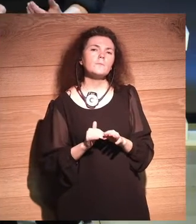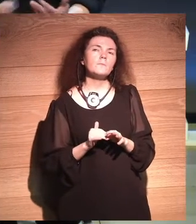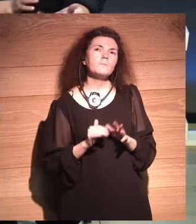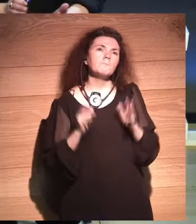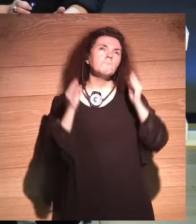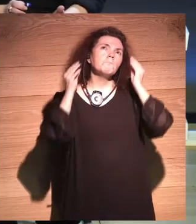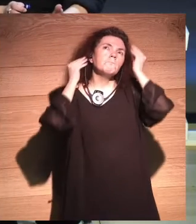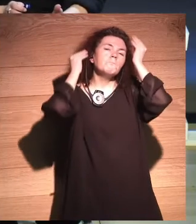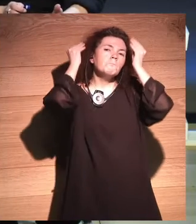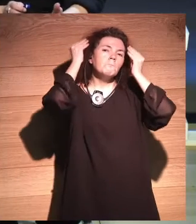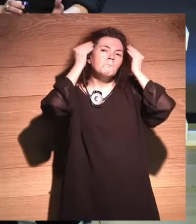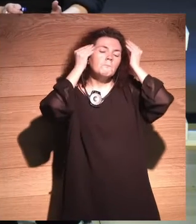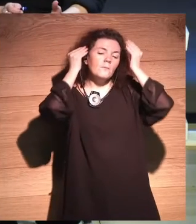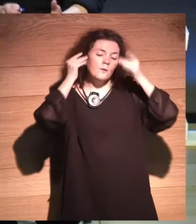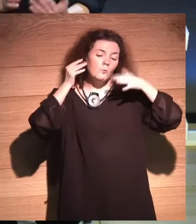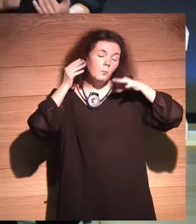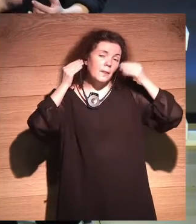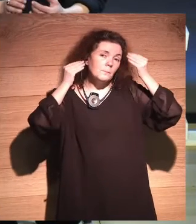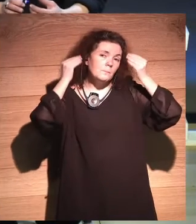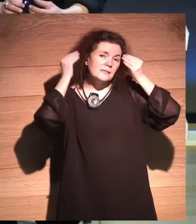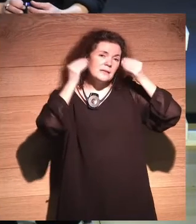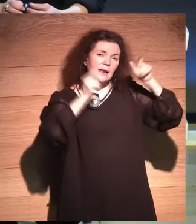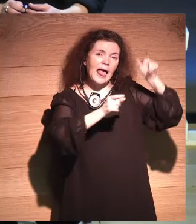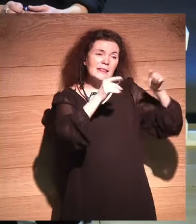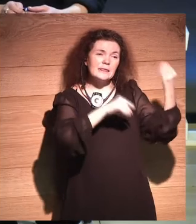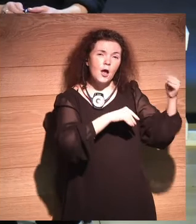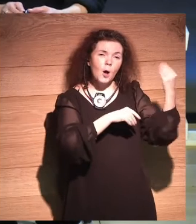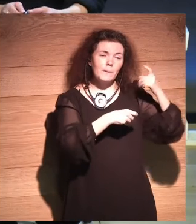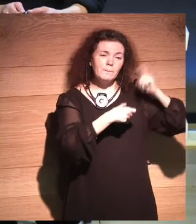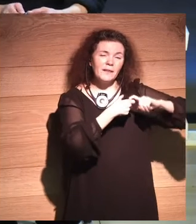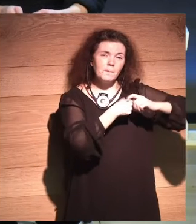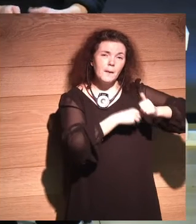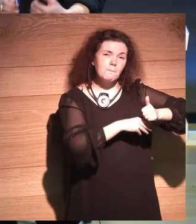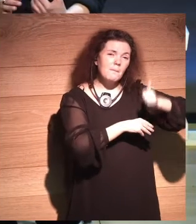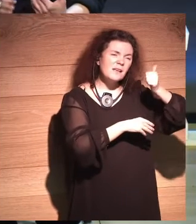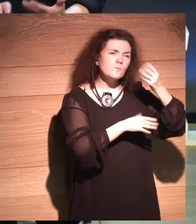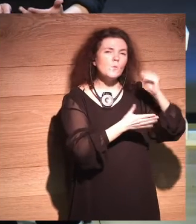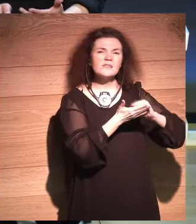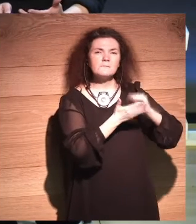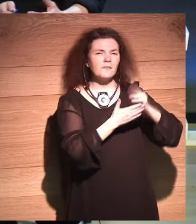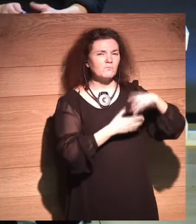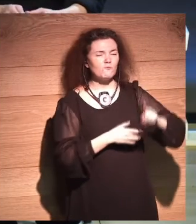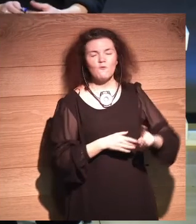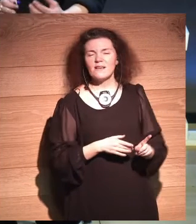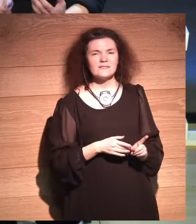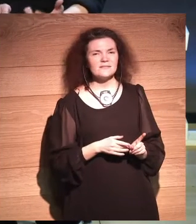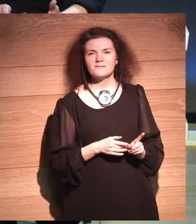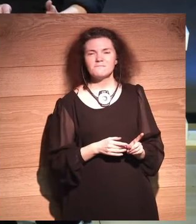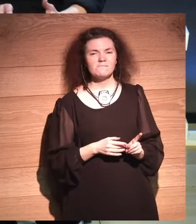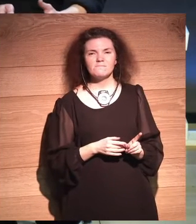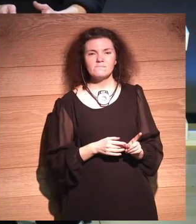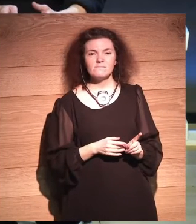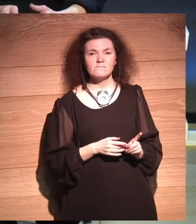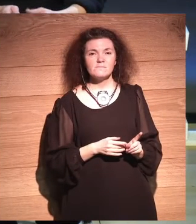have, which is that it would all be younger people somehow, actually is very often not the case. It tends to be older people, it tends to be